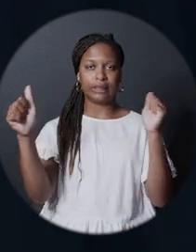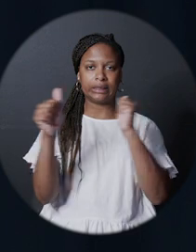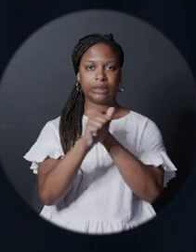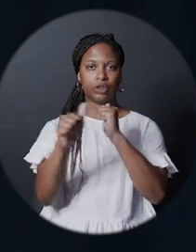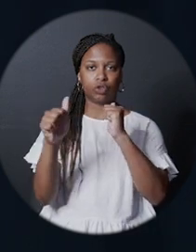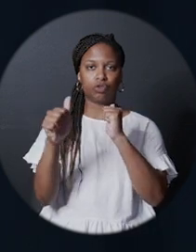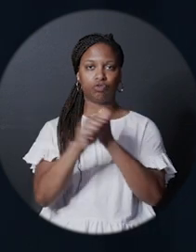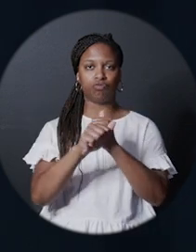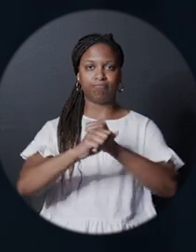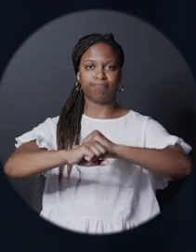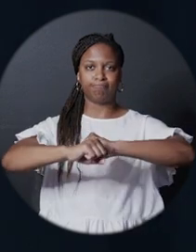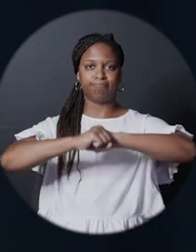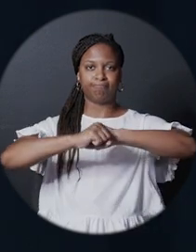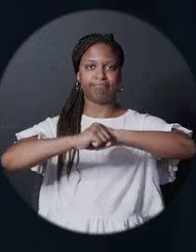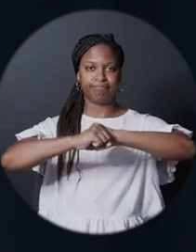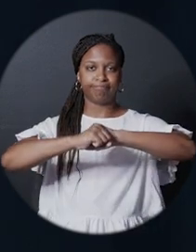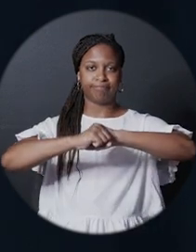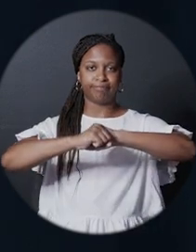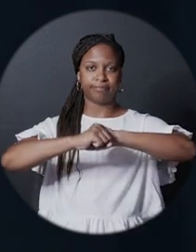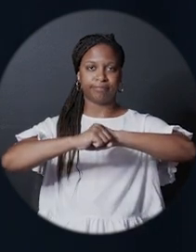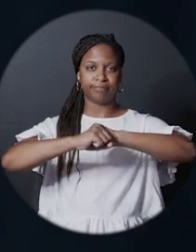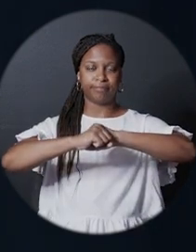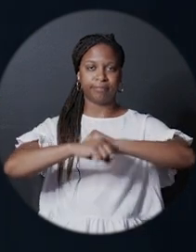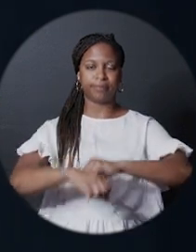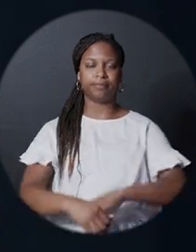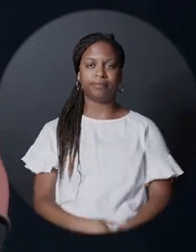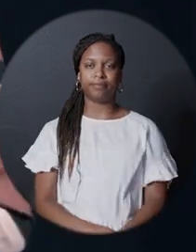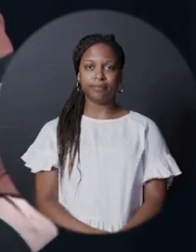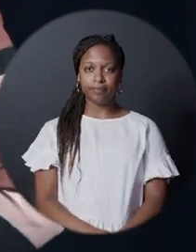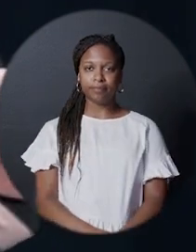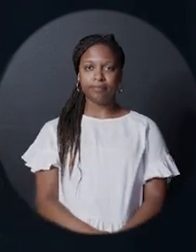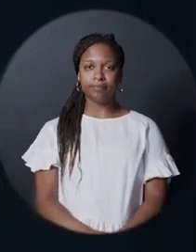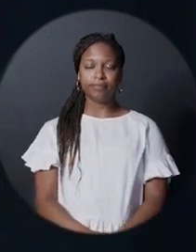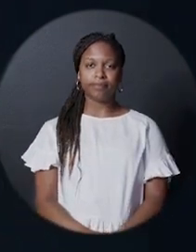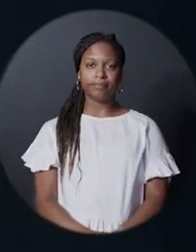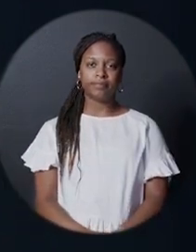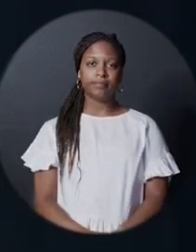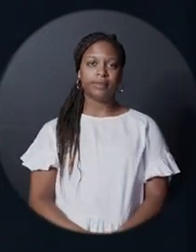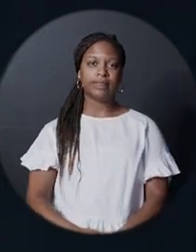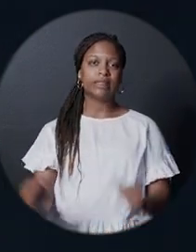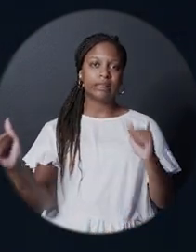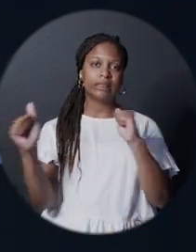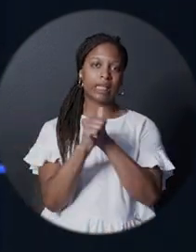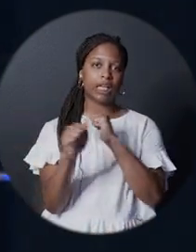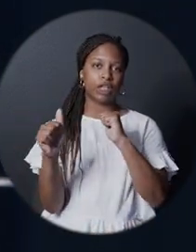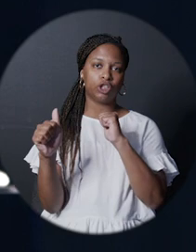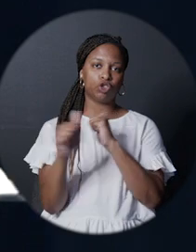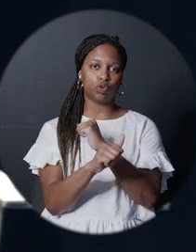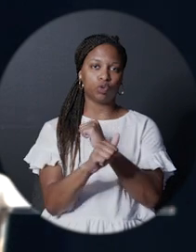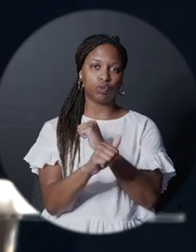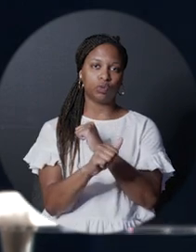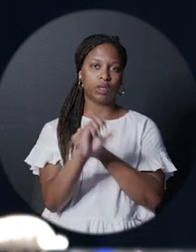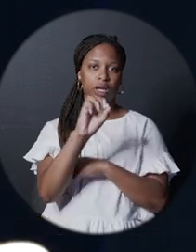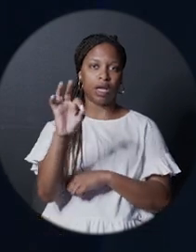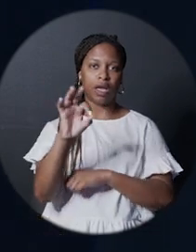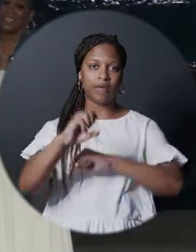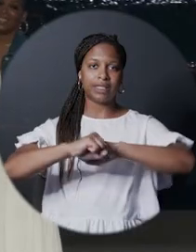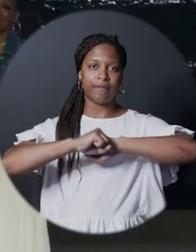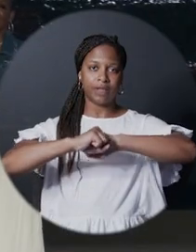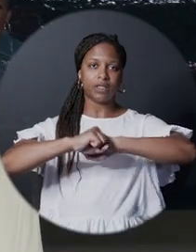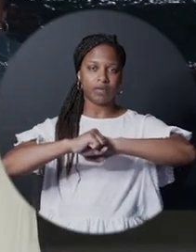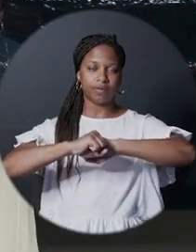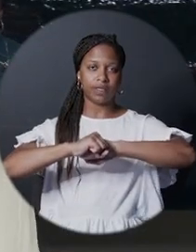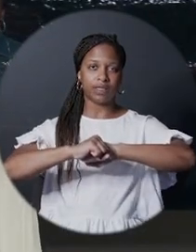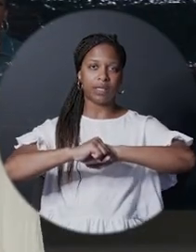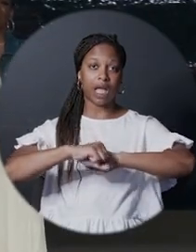subject, the dangers of defensiveness. The dangers